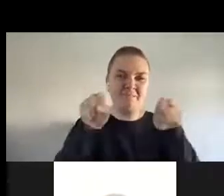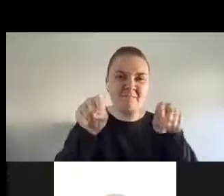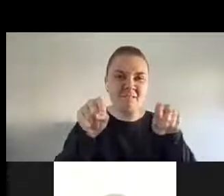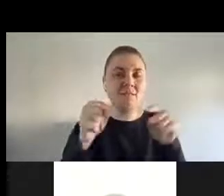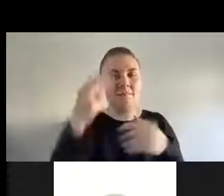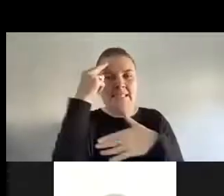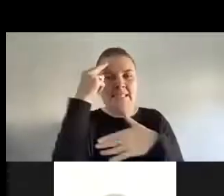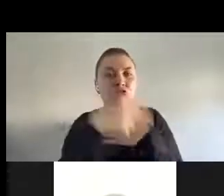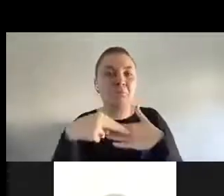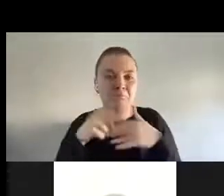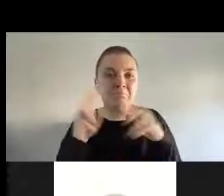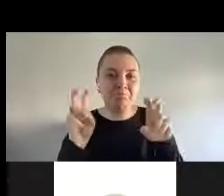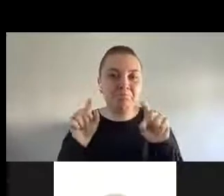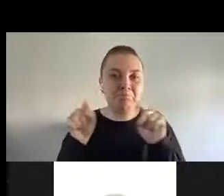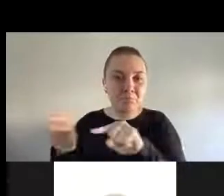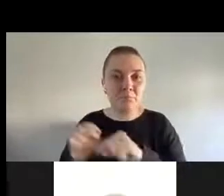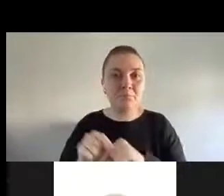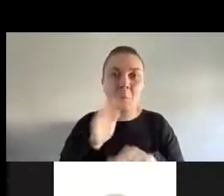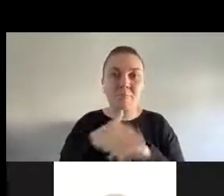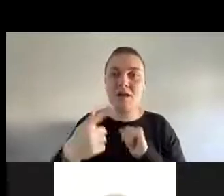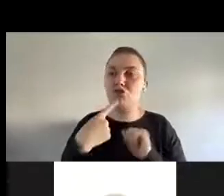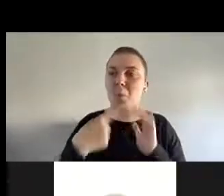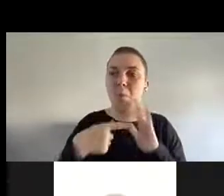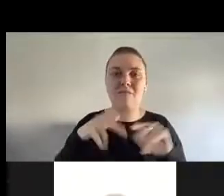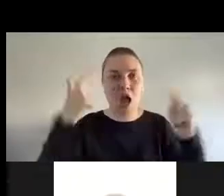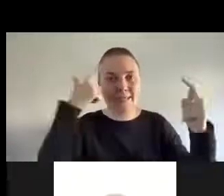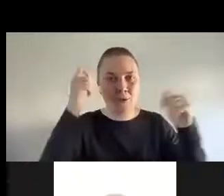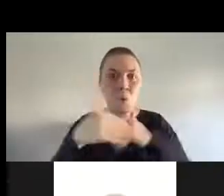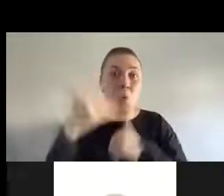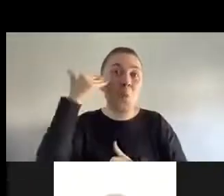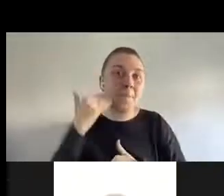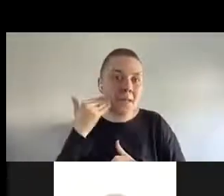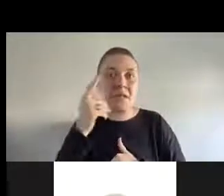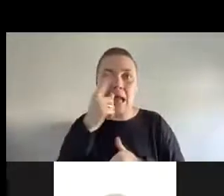around those kinds of ideas that can be damaging.